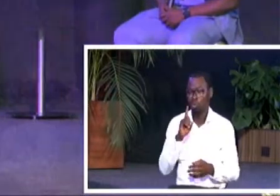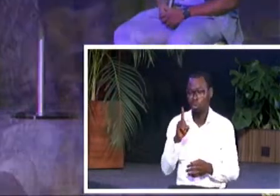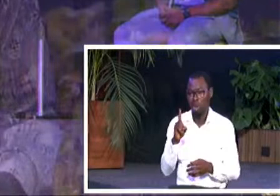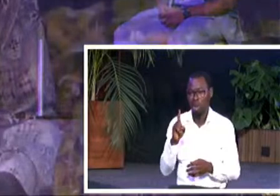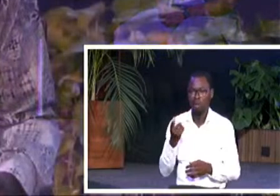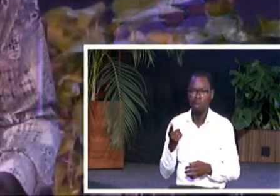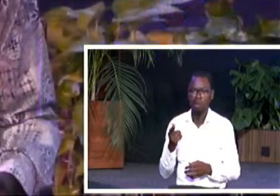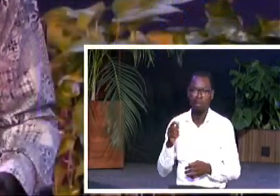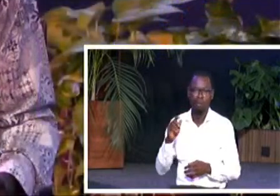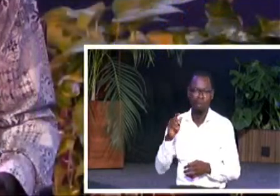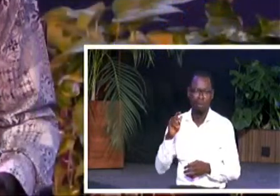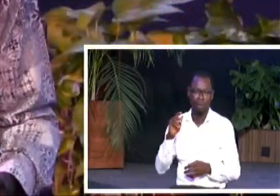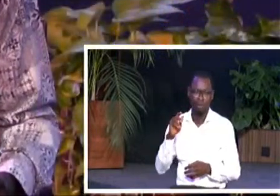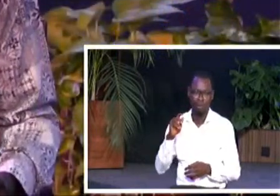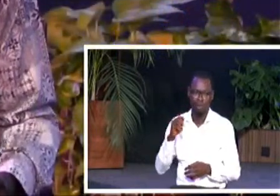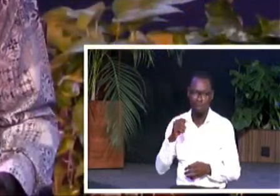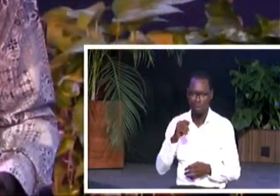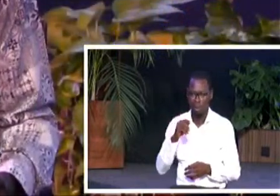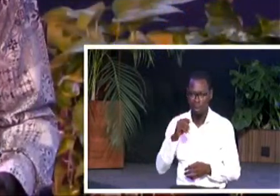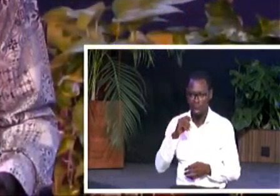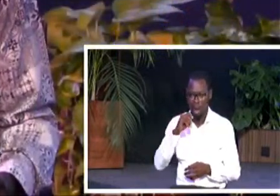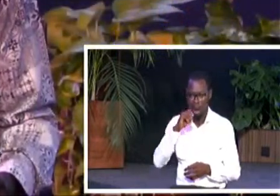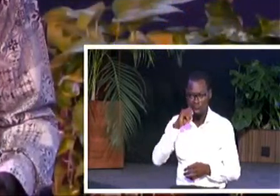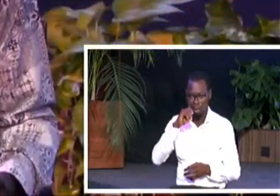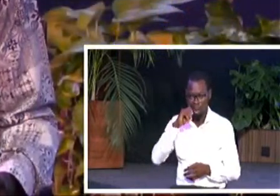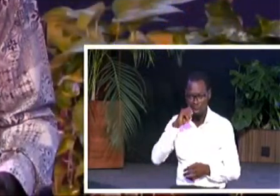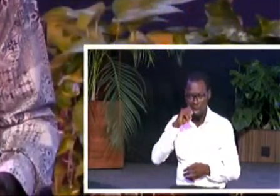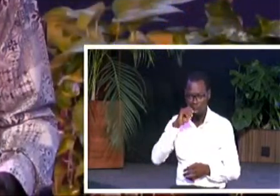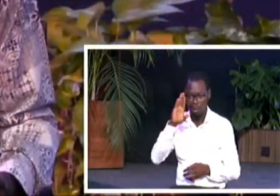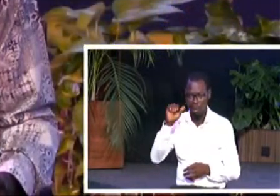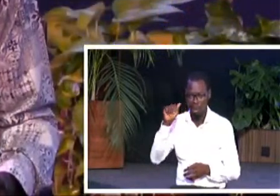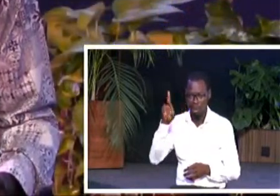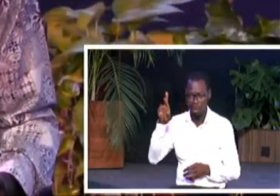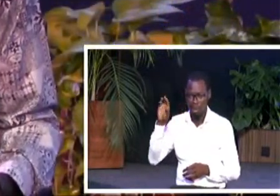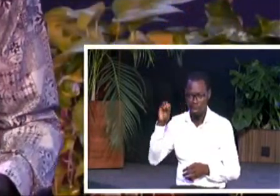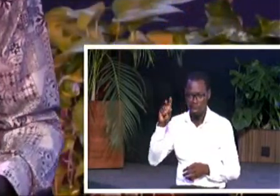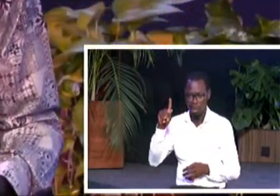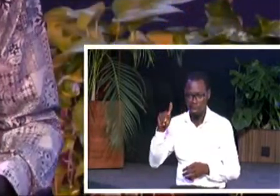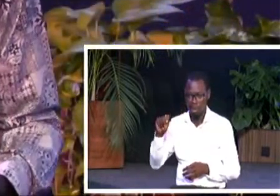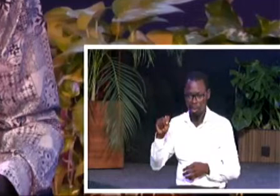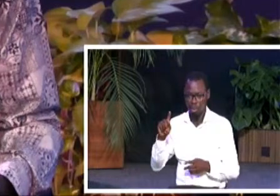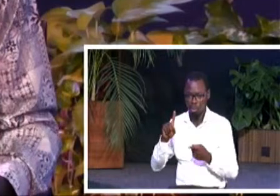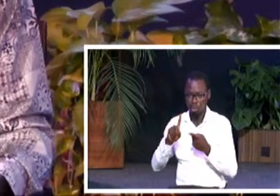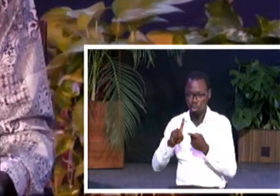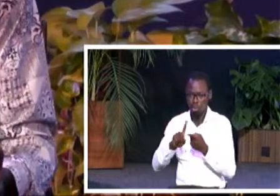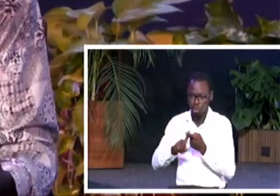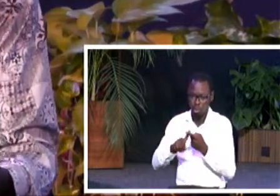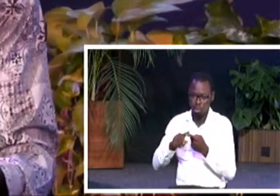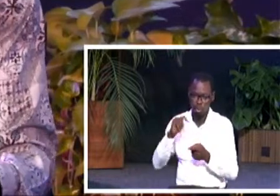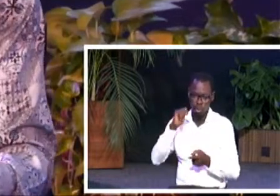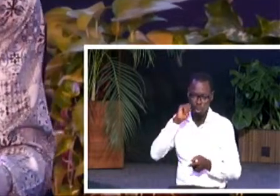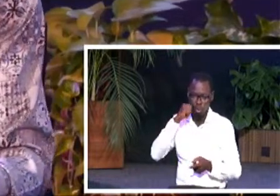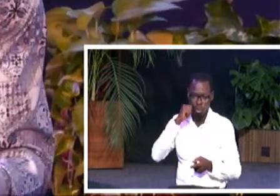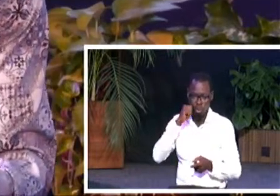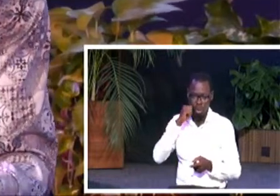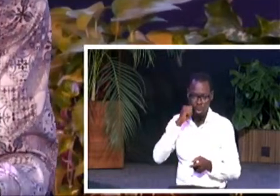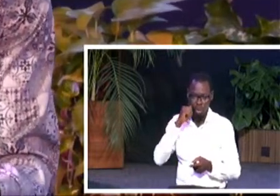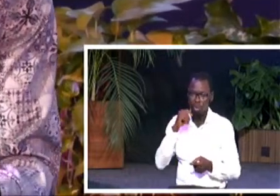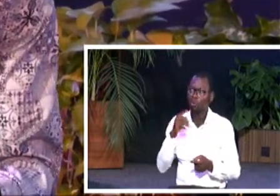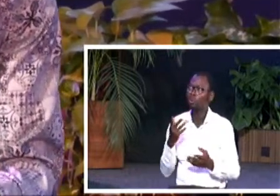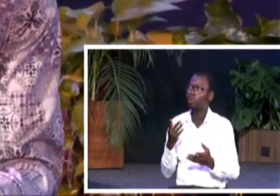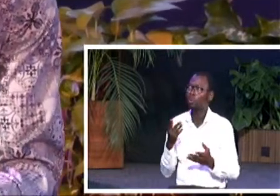Three, lettuce. If you are watching us online from any part of the country, please, the answer